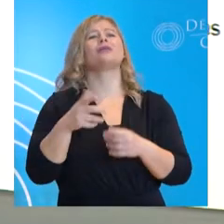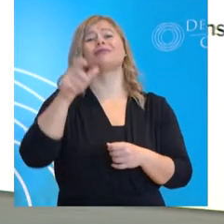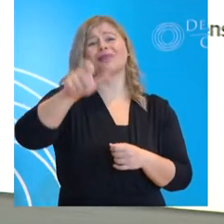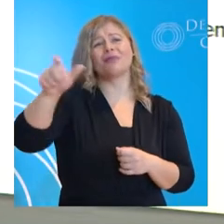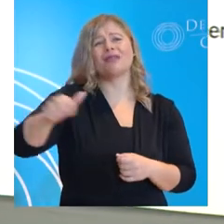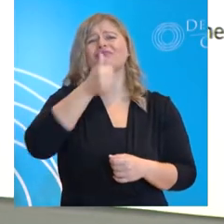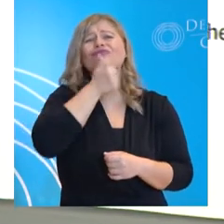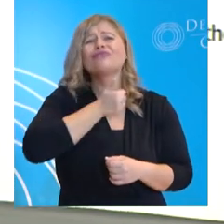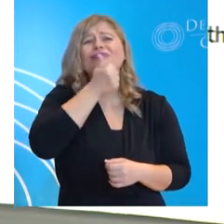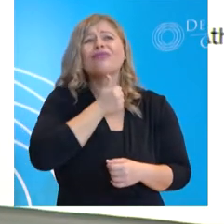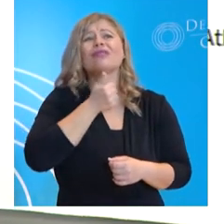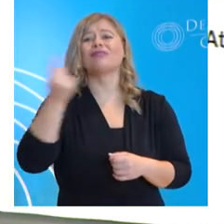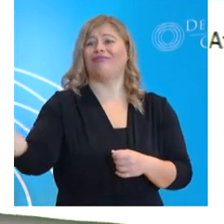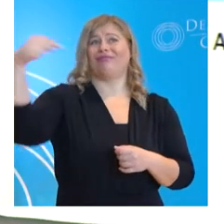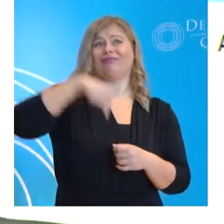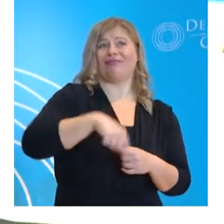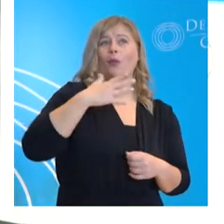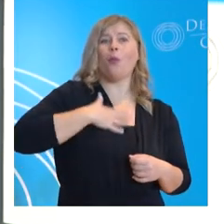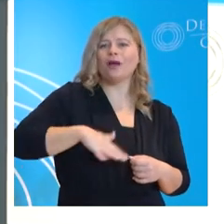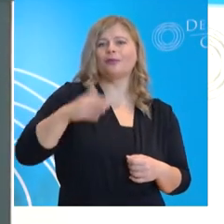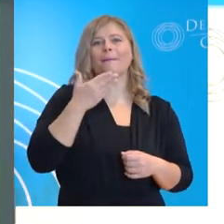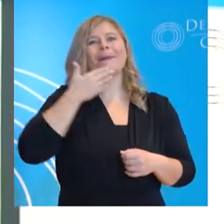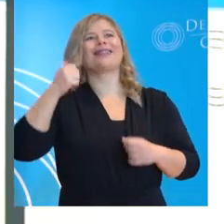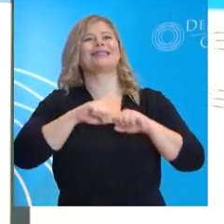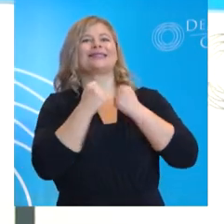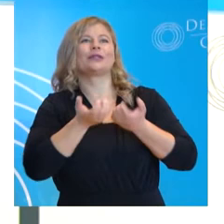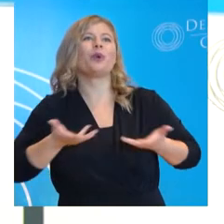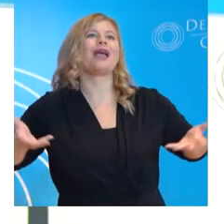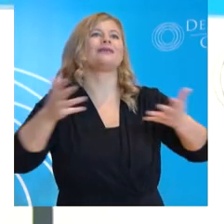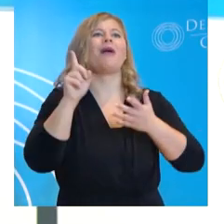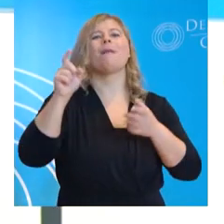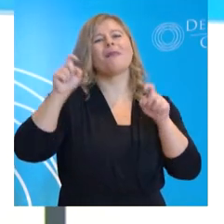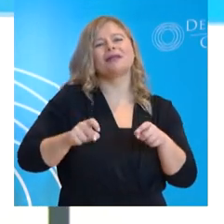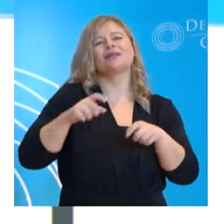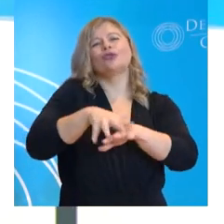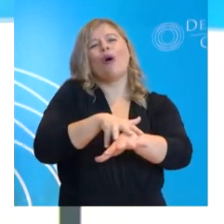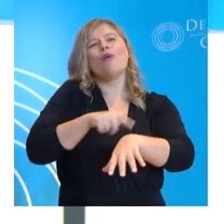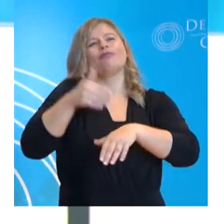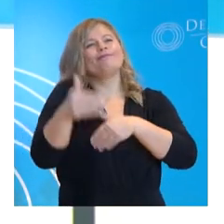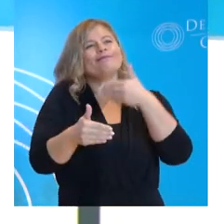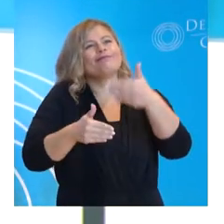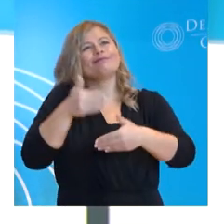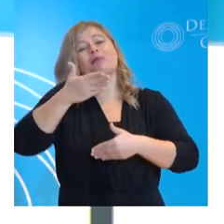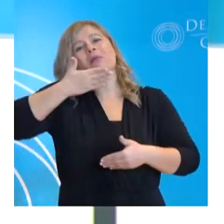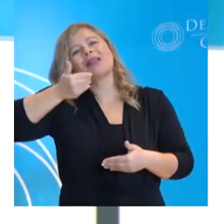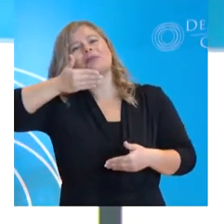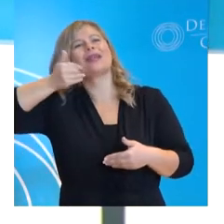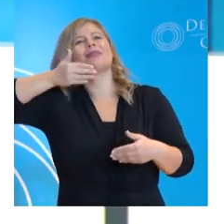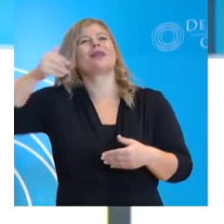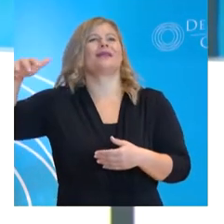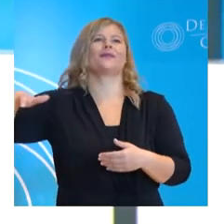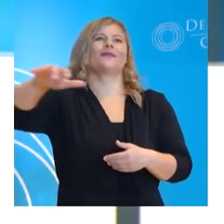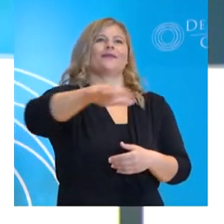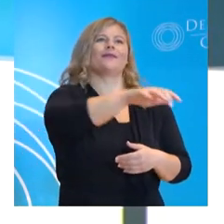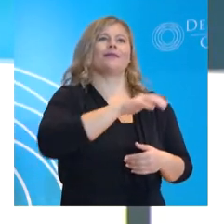still being processed access to high-quality facilities. We've granted asylum to tens of thousands